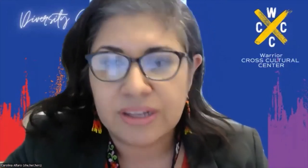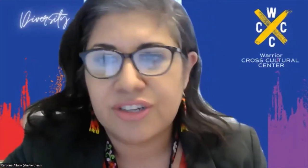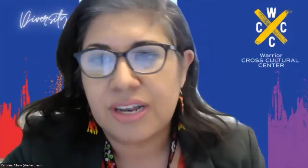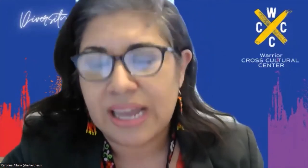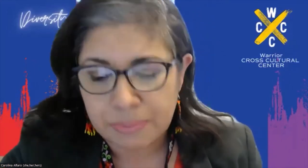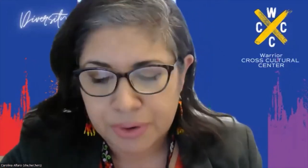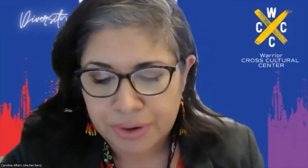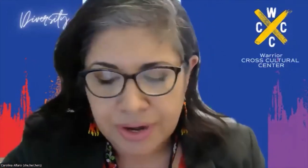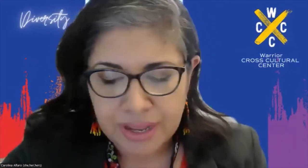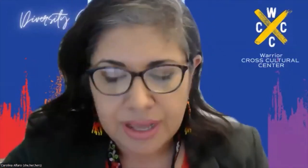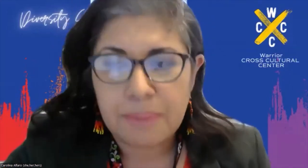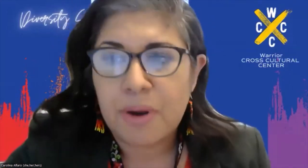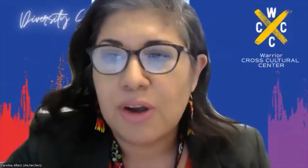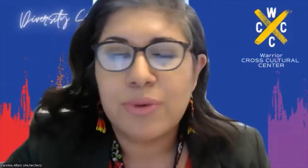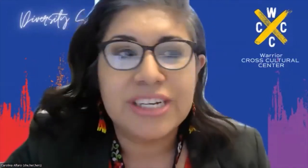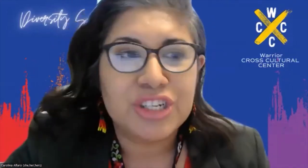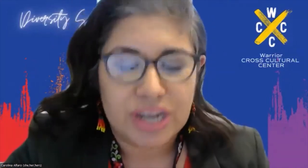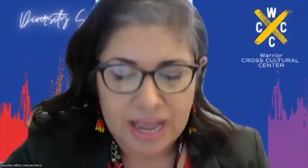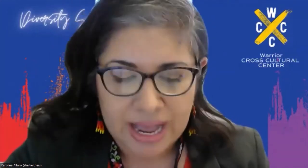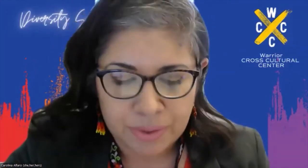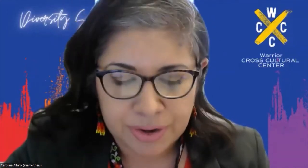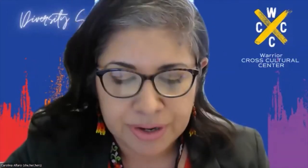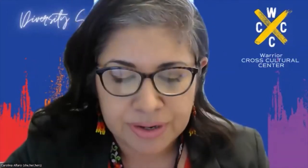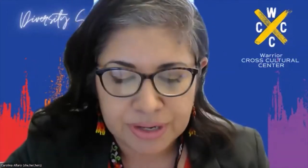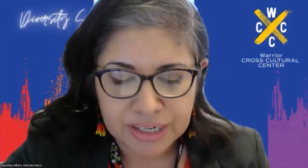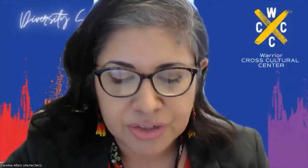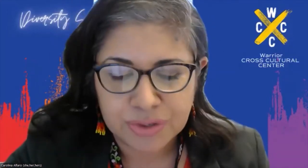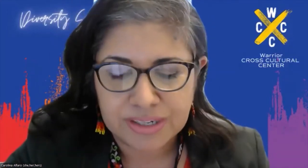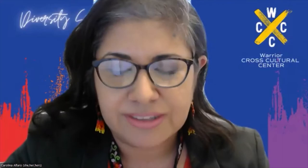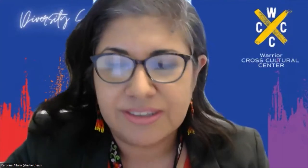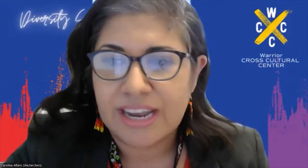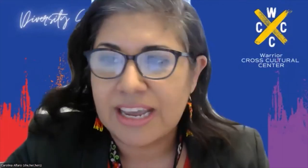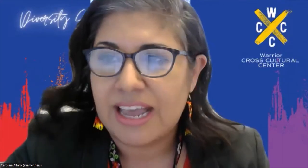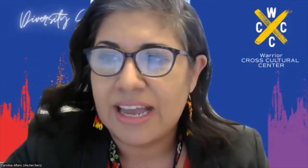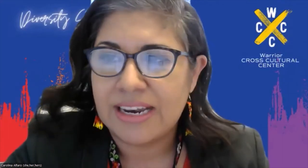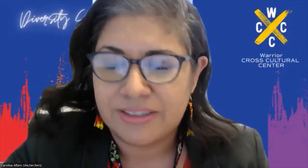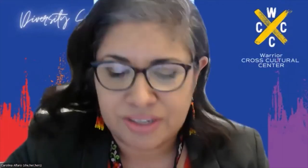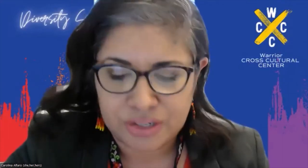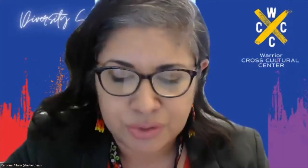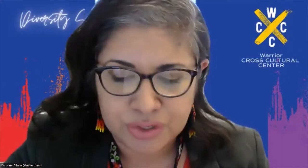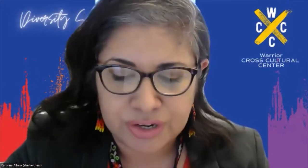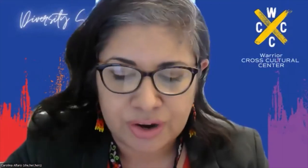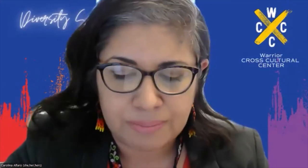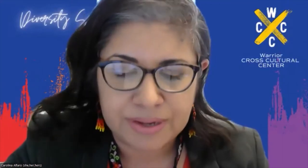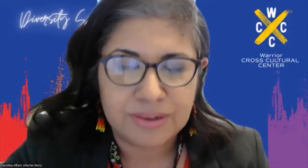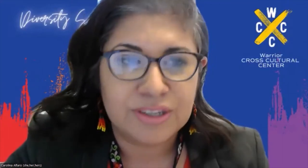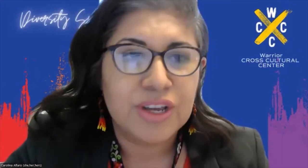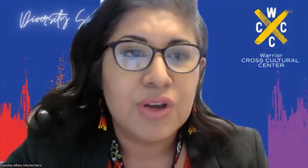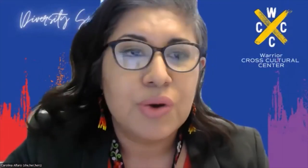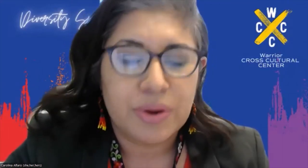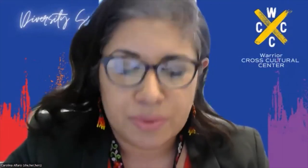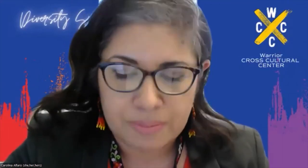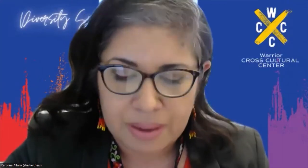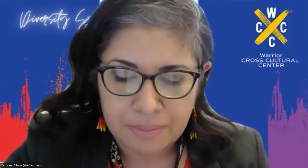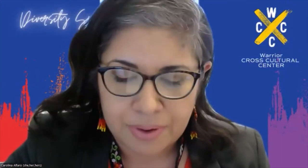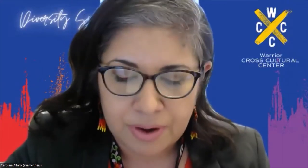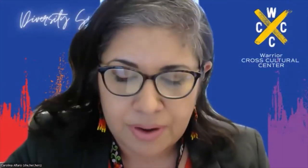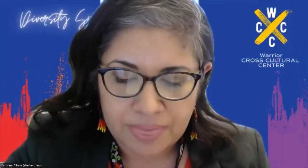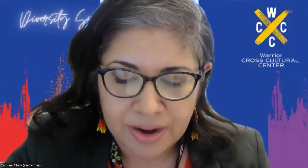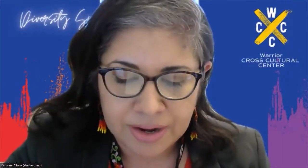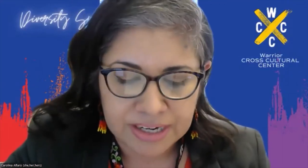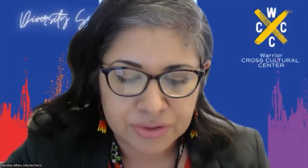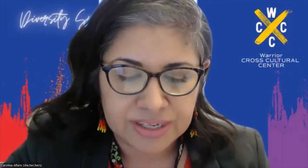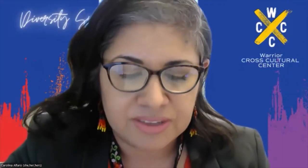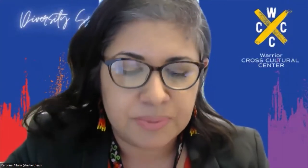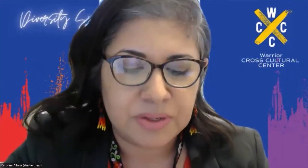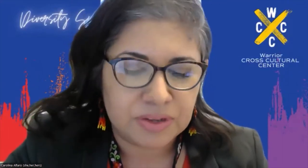and acknowledge the labor upon which our country, state, and institution are built. We remember